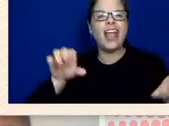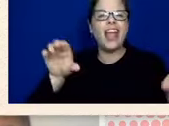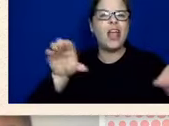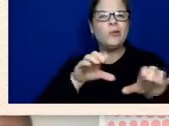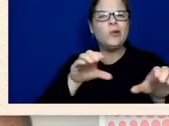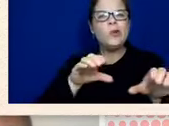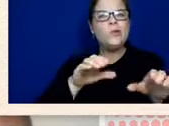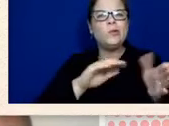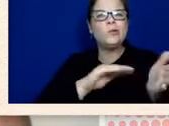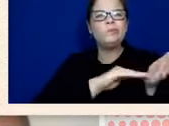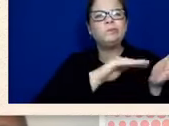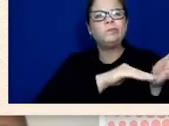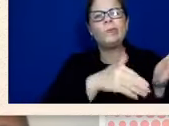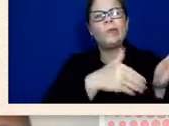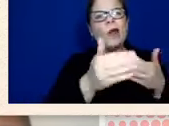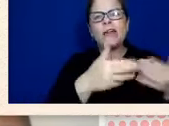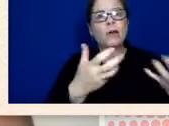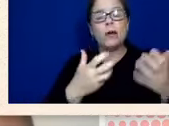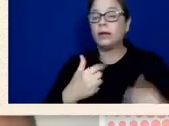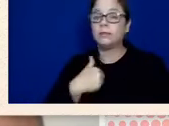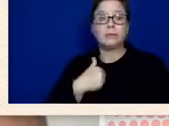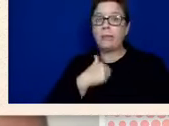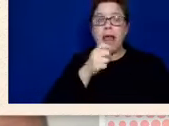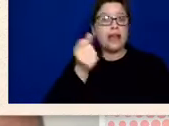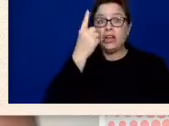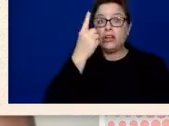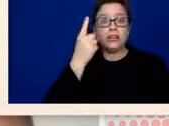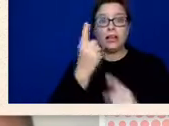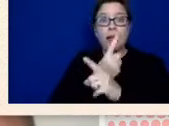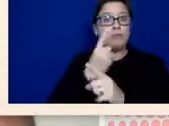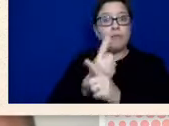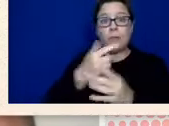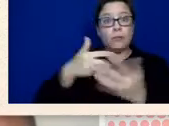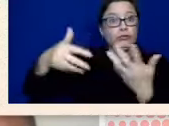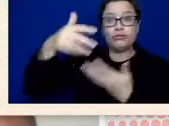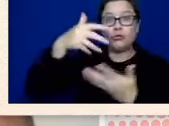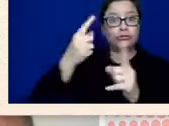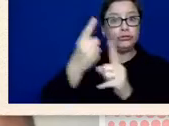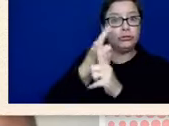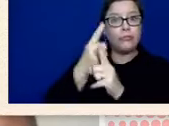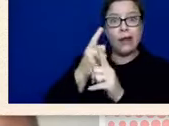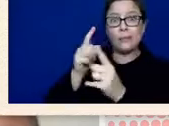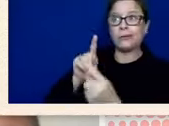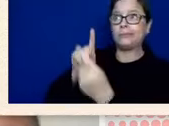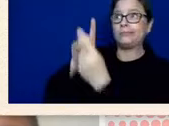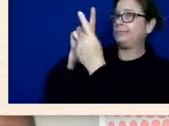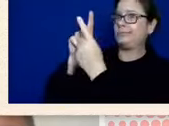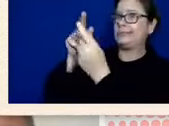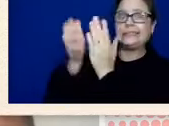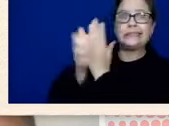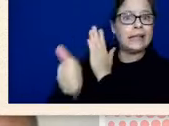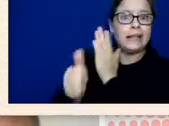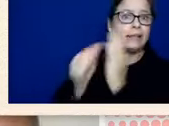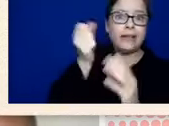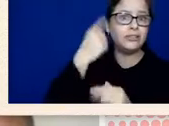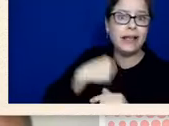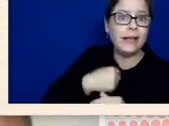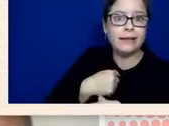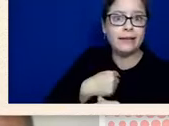really understand the proper social skills that I need. Even if growing up with older brothers, I still didn't feel like I